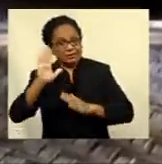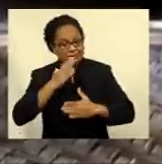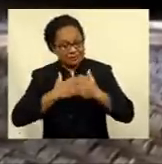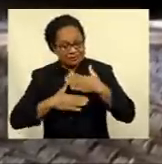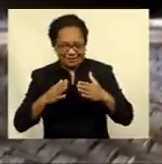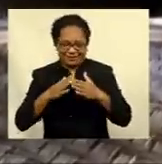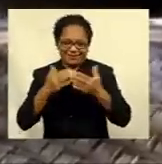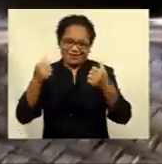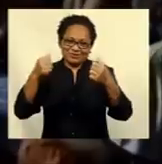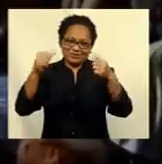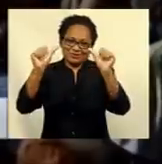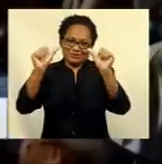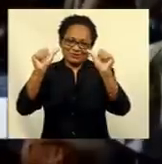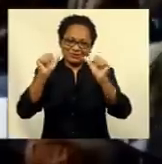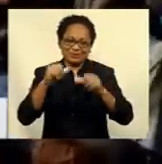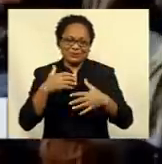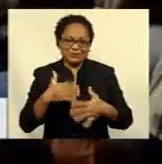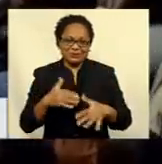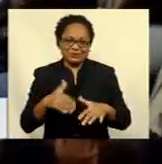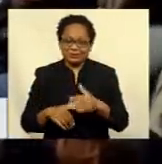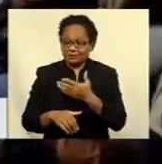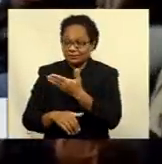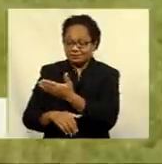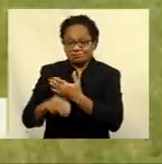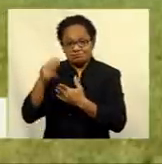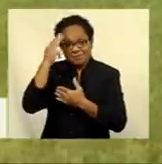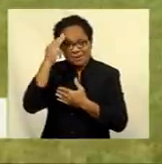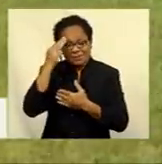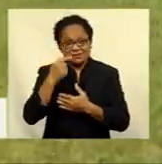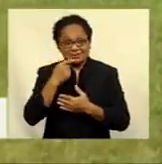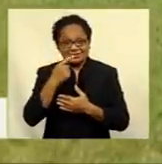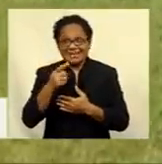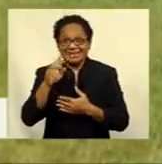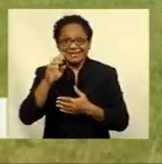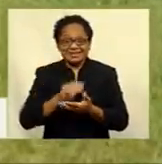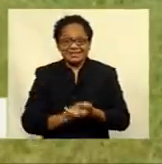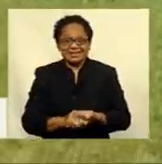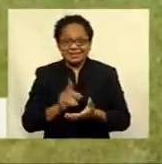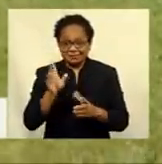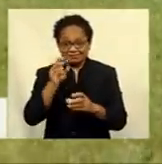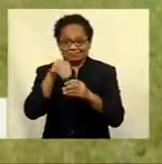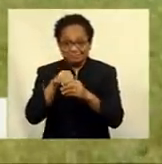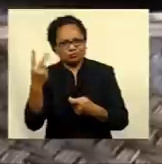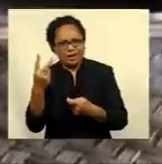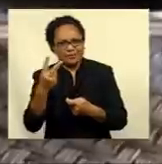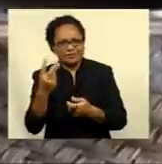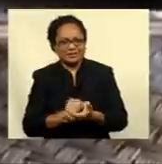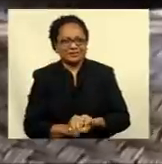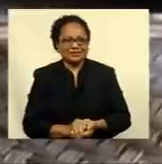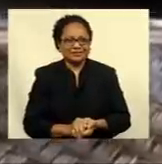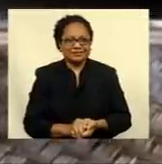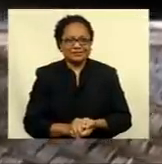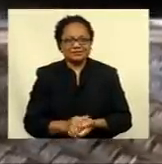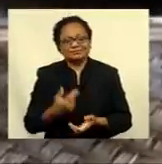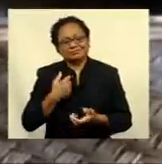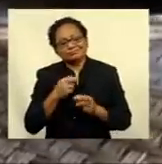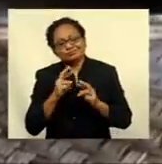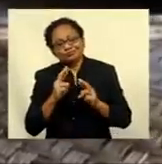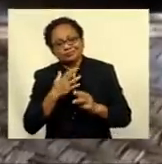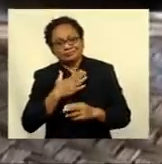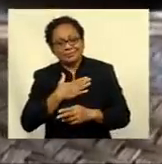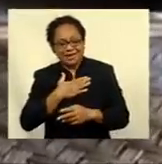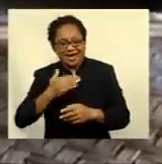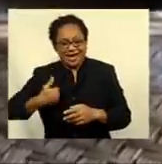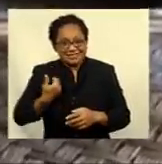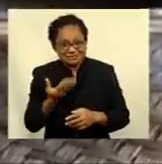off. Andy Mere says donning the National Rugby Sevens jumper is not new in the family. I wish my husband is still around